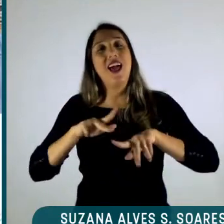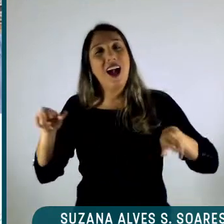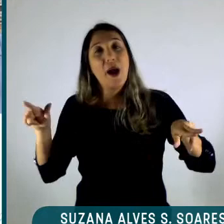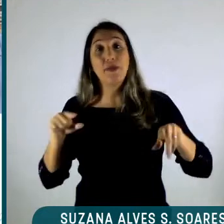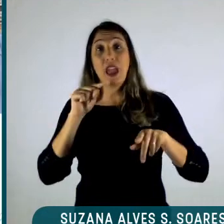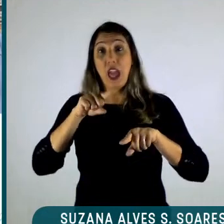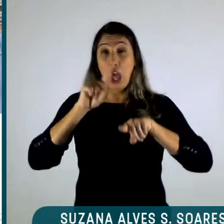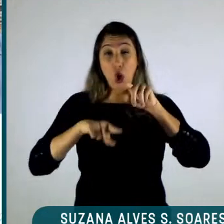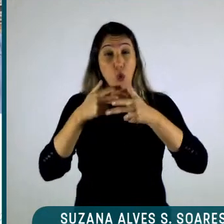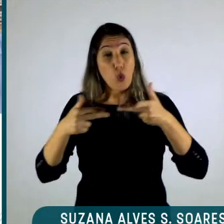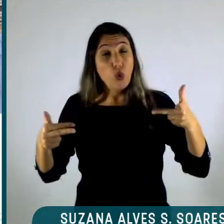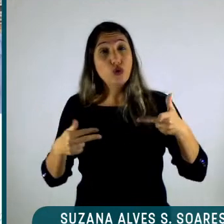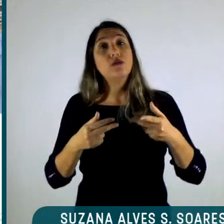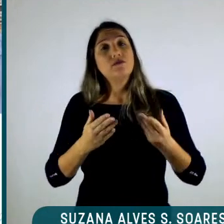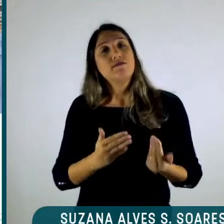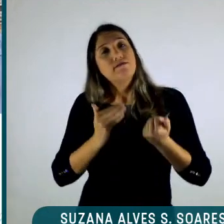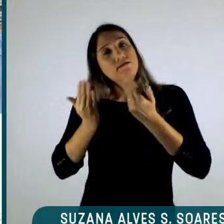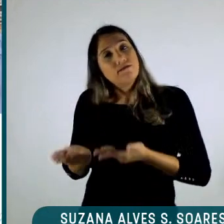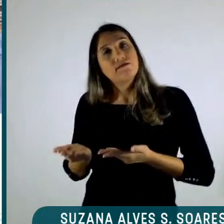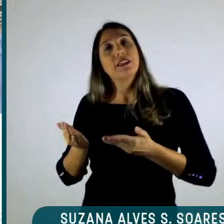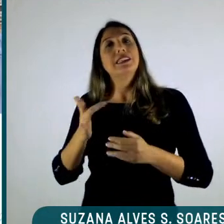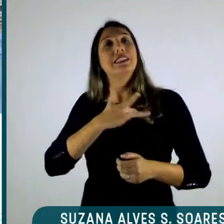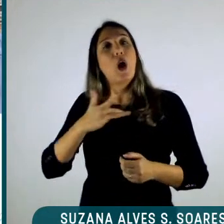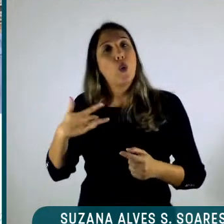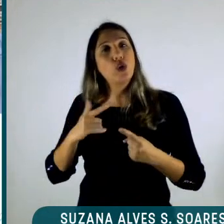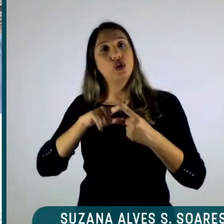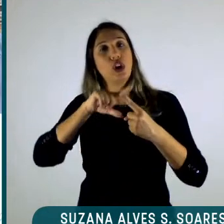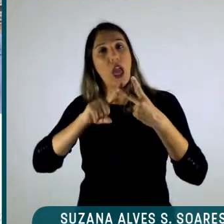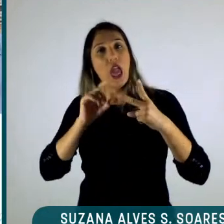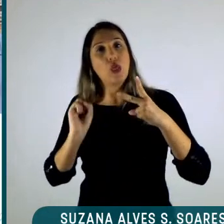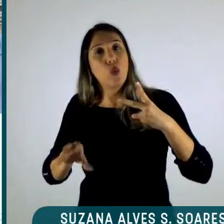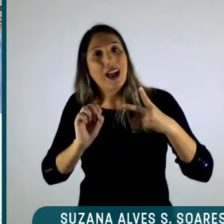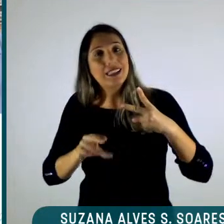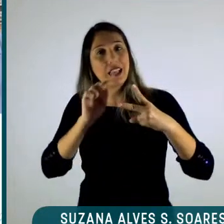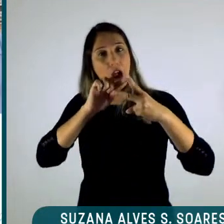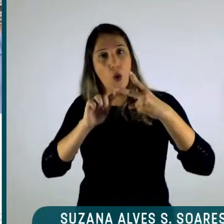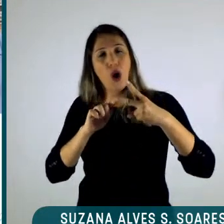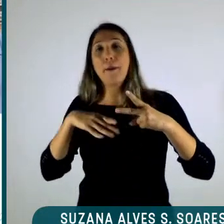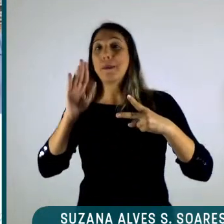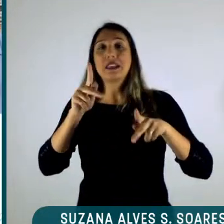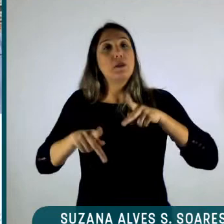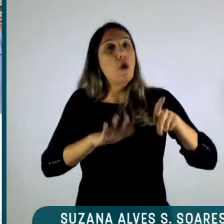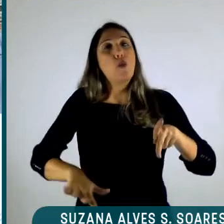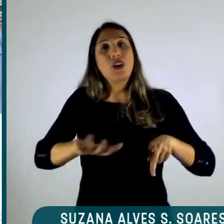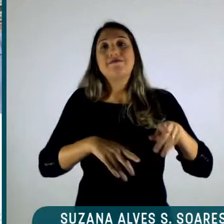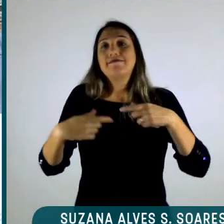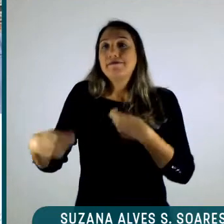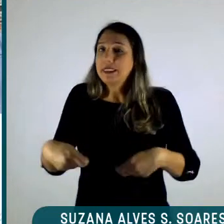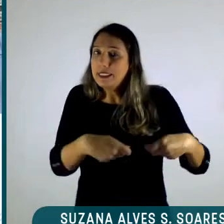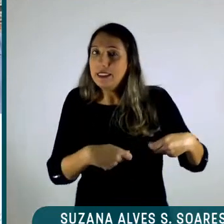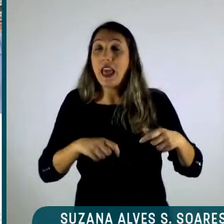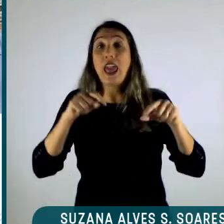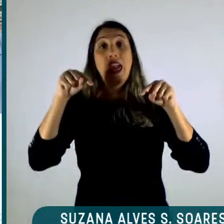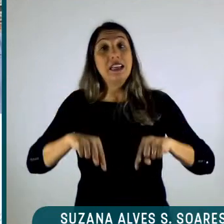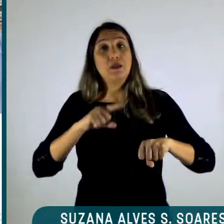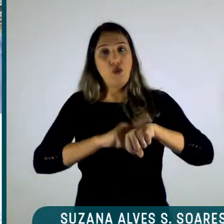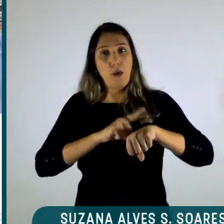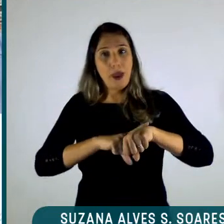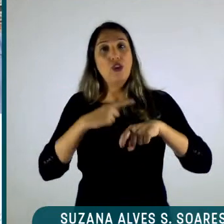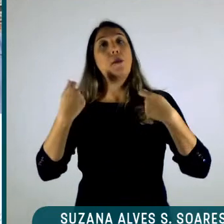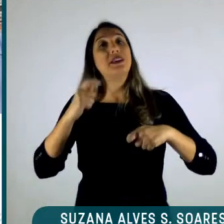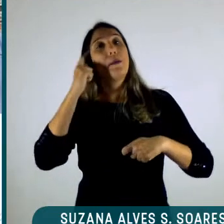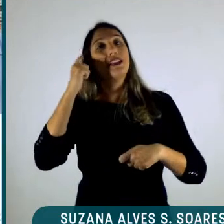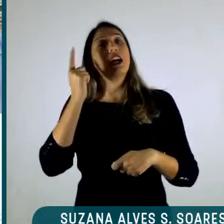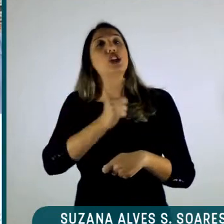in water, in or we can get all these resources and invest it in health, for